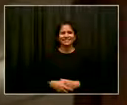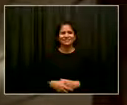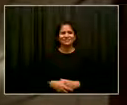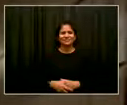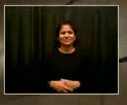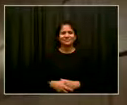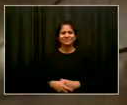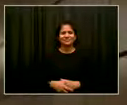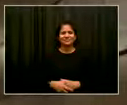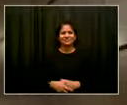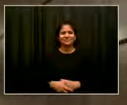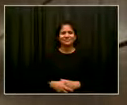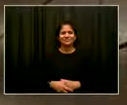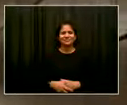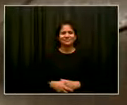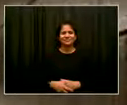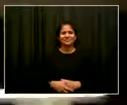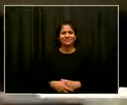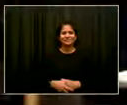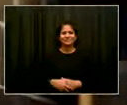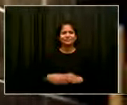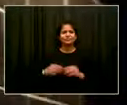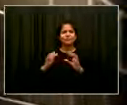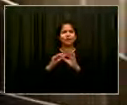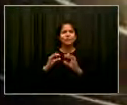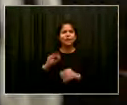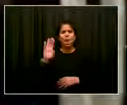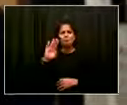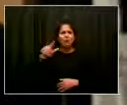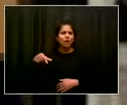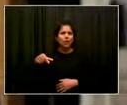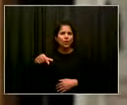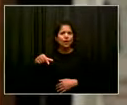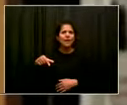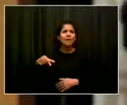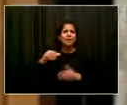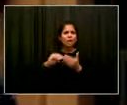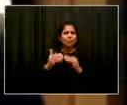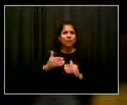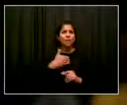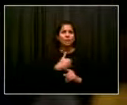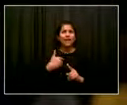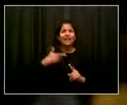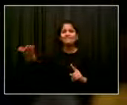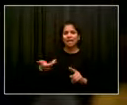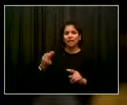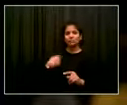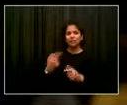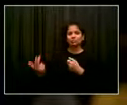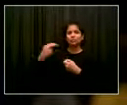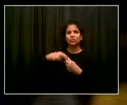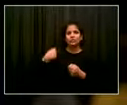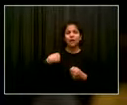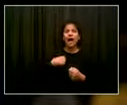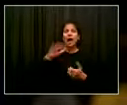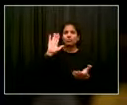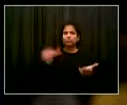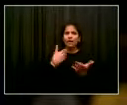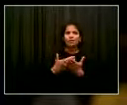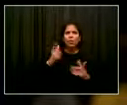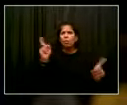There was a barbecue, and a community member actually invited me to the barbecue. But she wasn't there when I arrived there. So when I got out the car and I